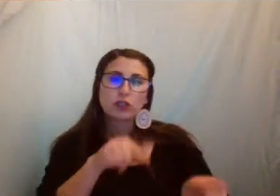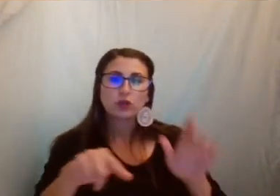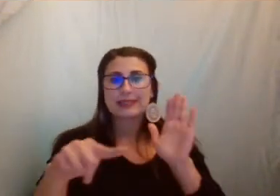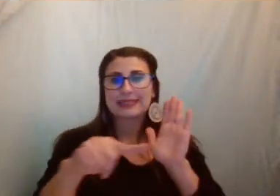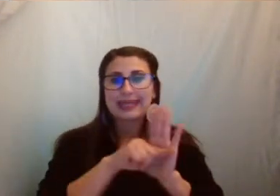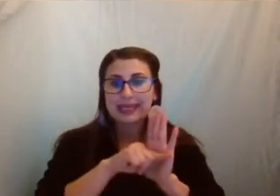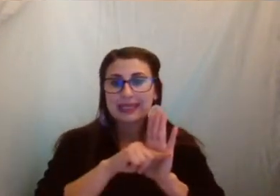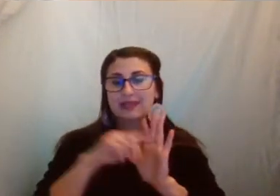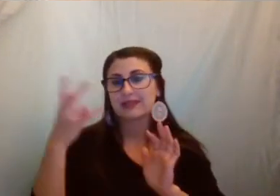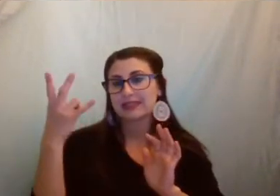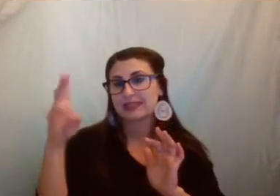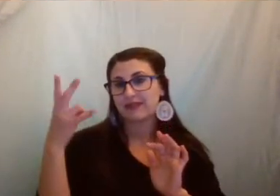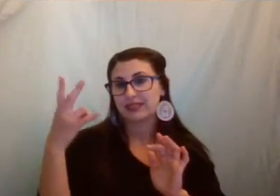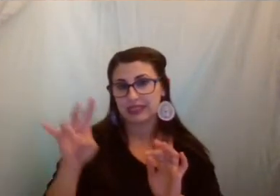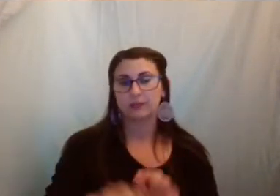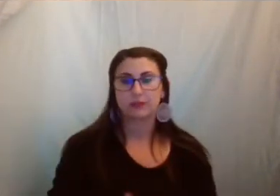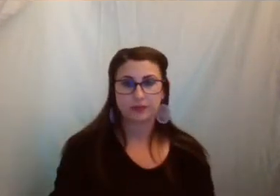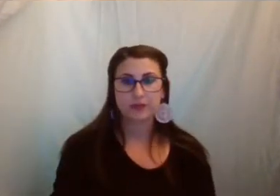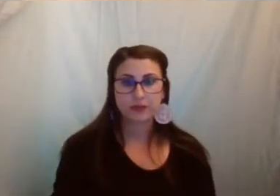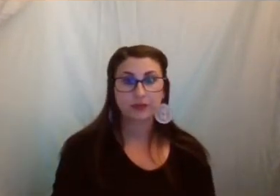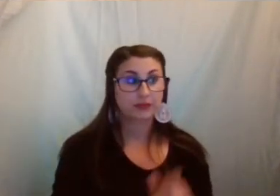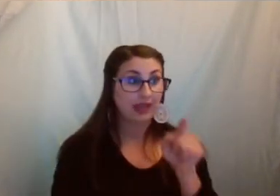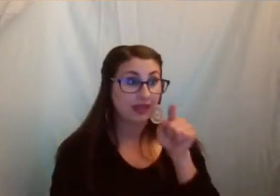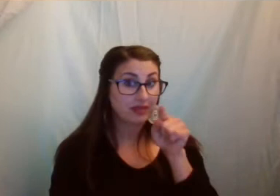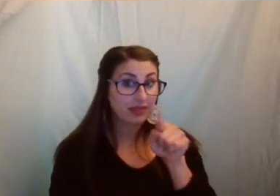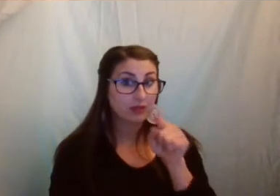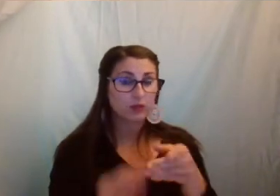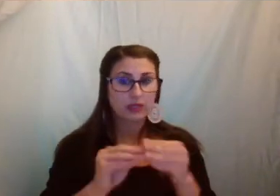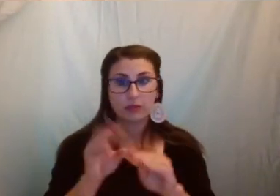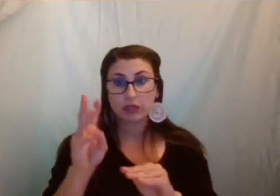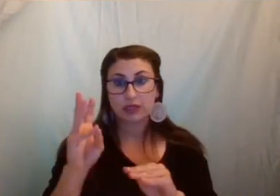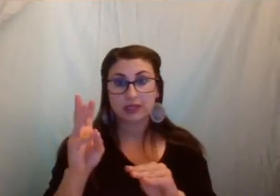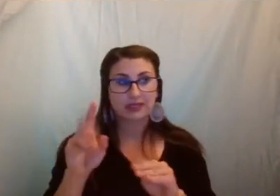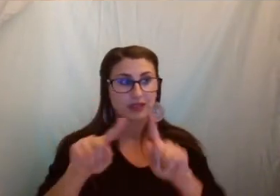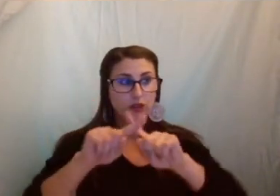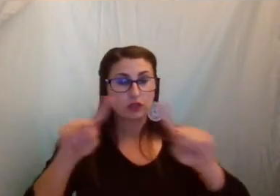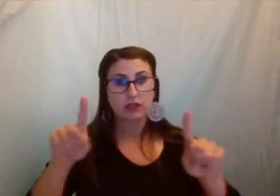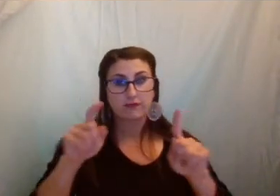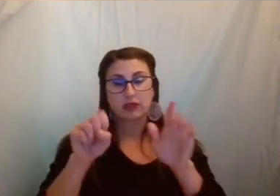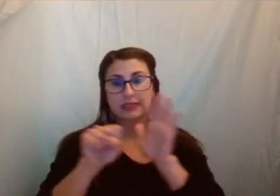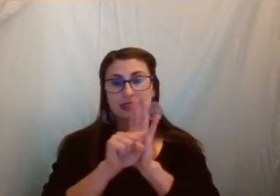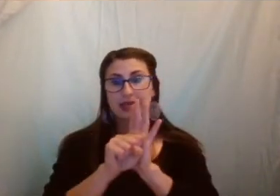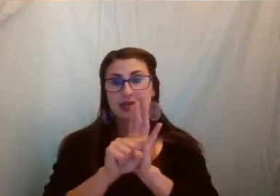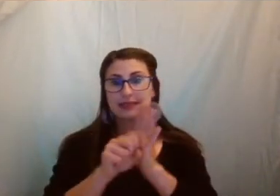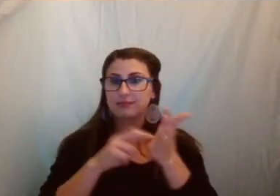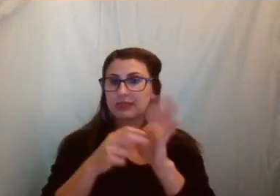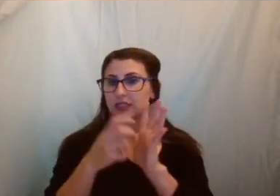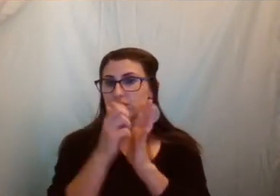17. For this one, they're different signs, so subtract.